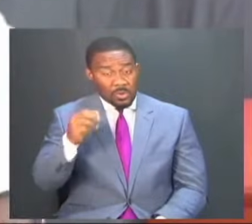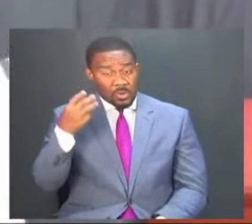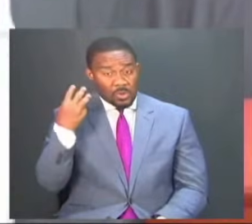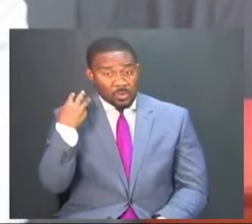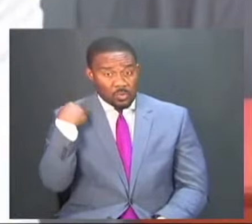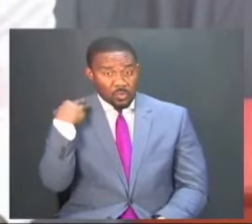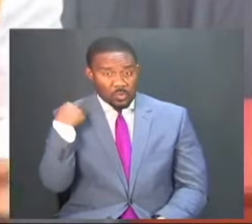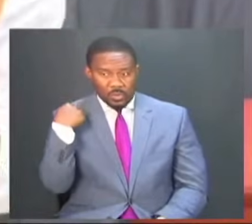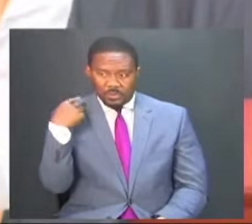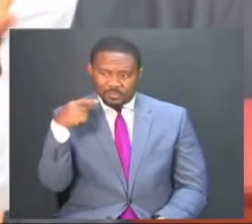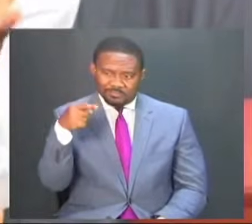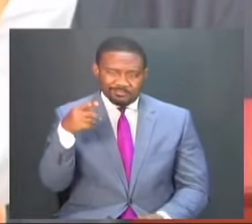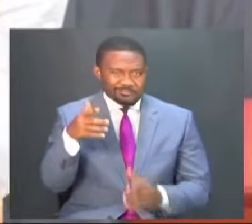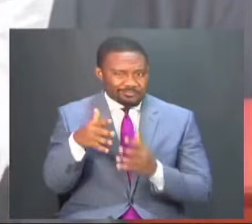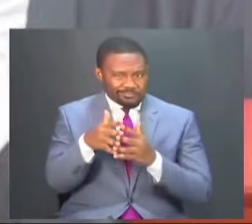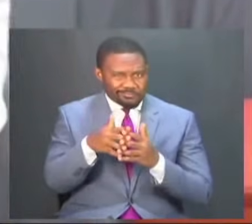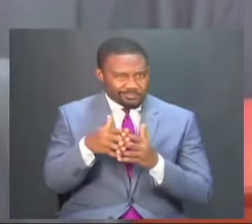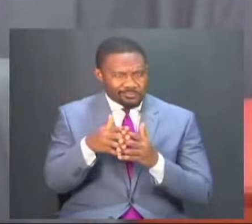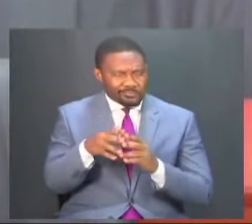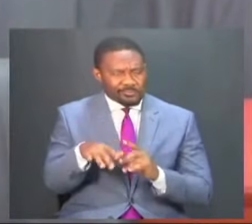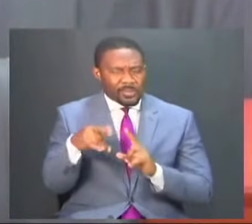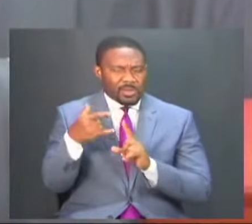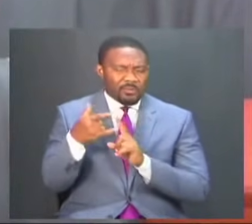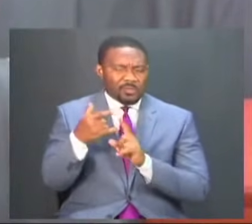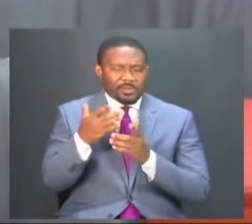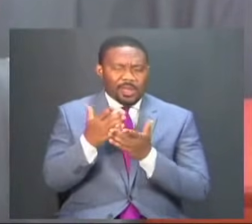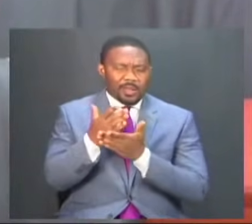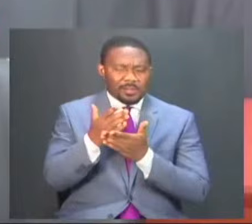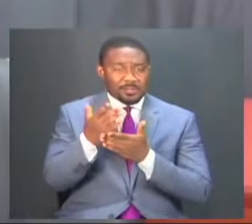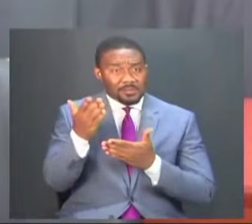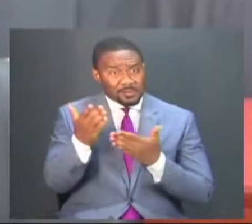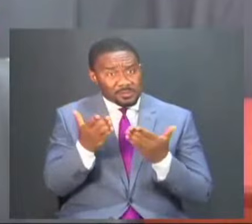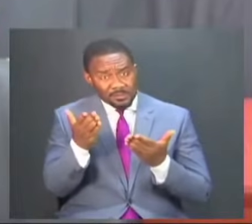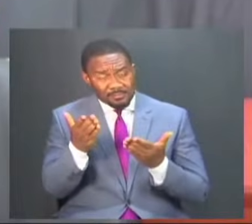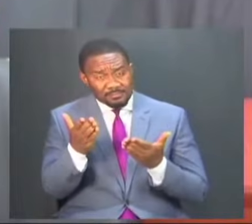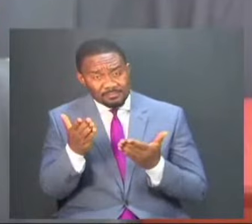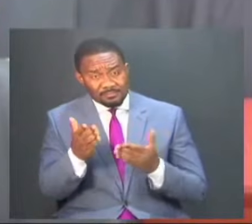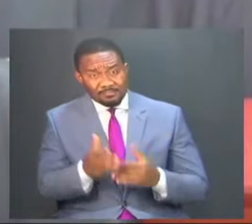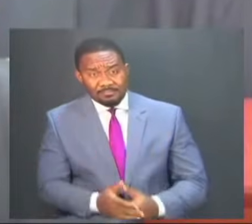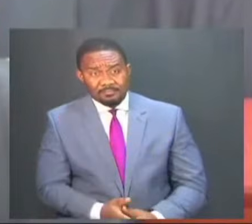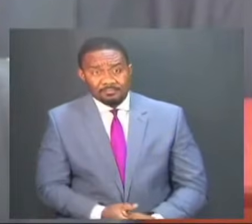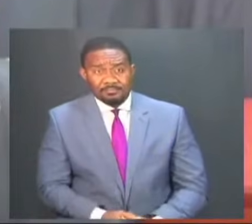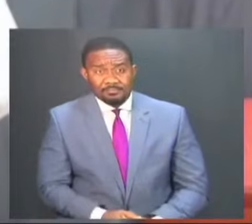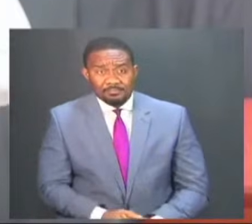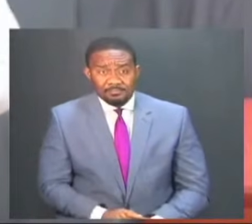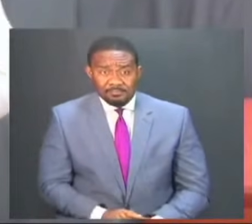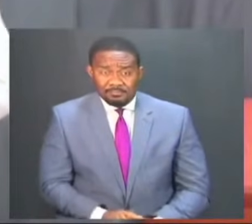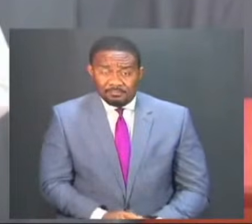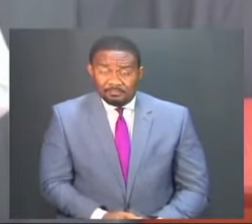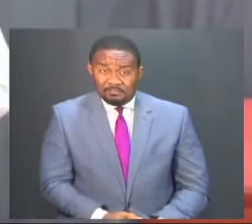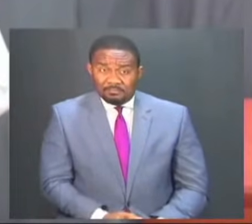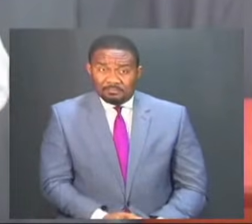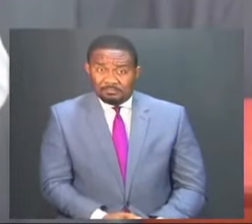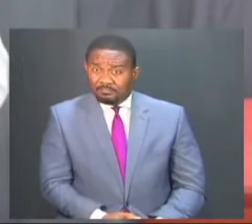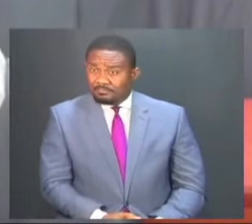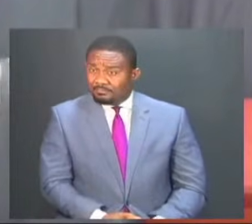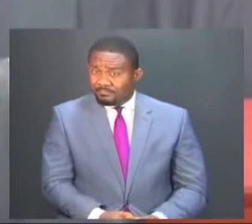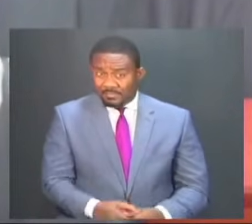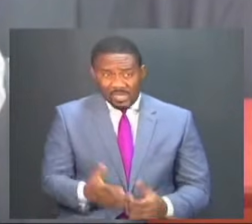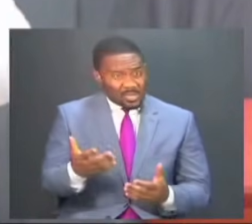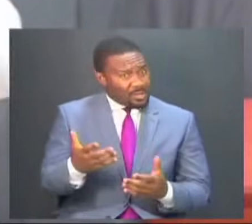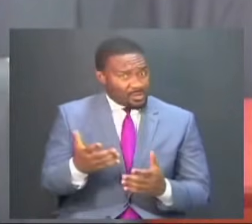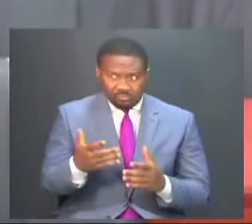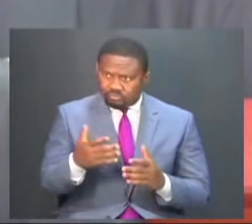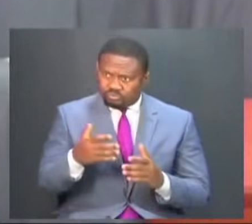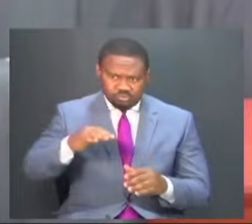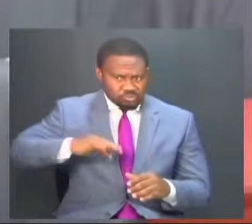this virtual asset service providers makes a lot of billions of dollars